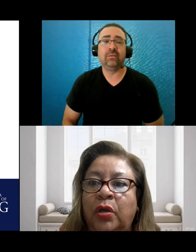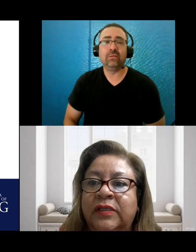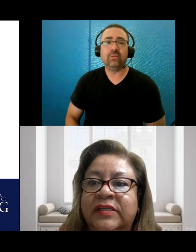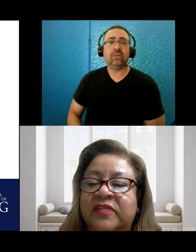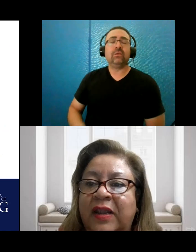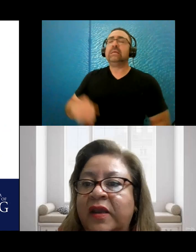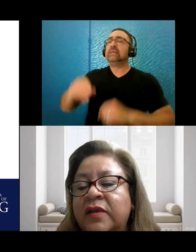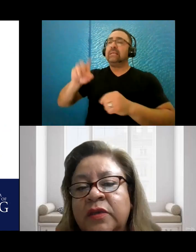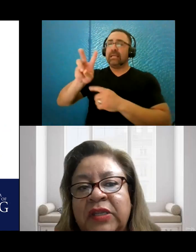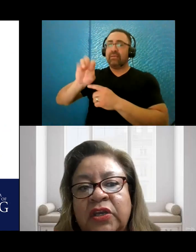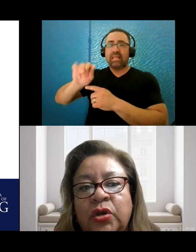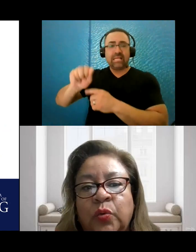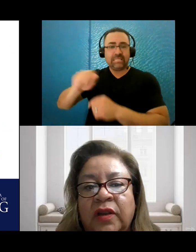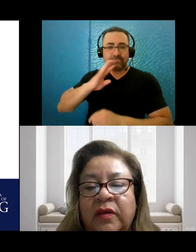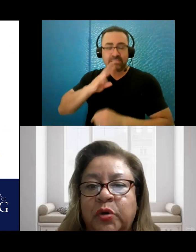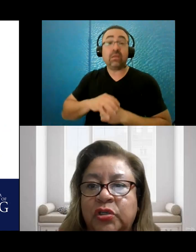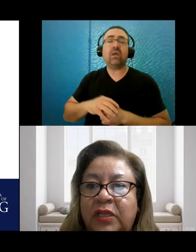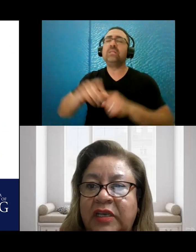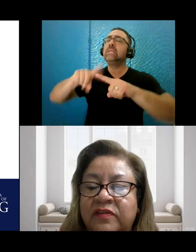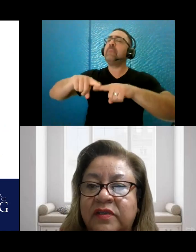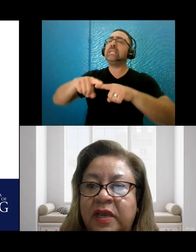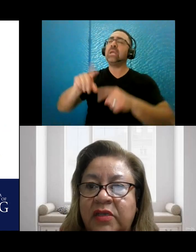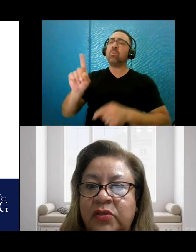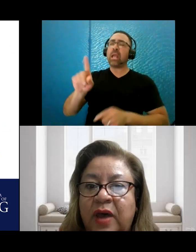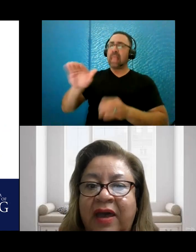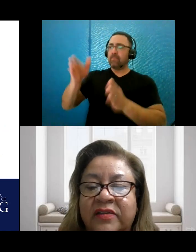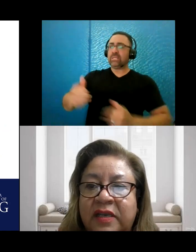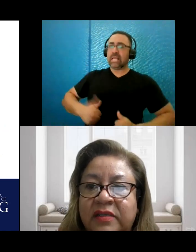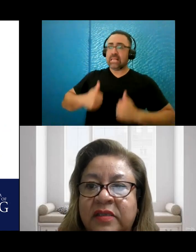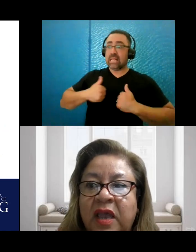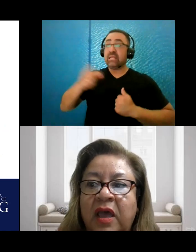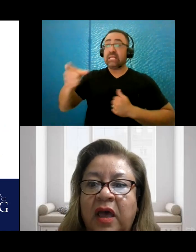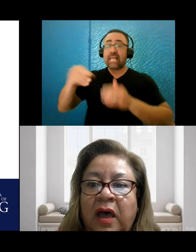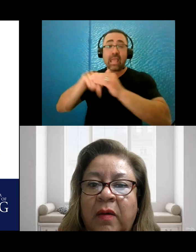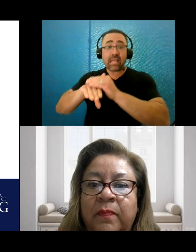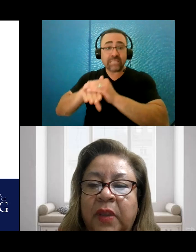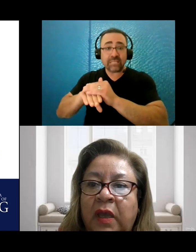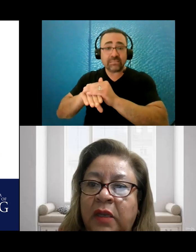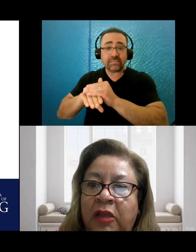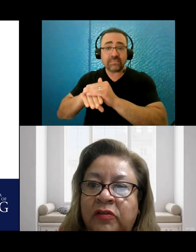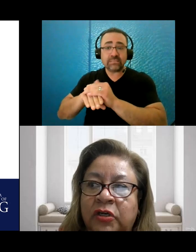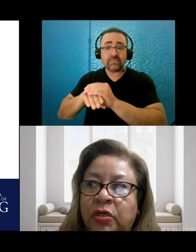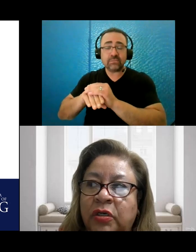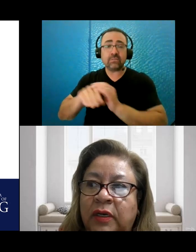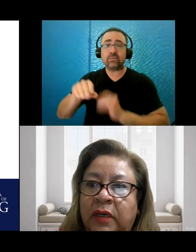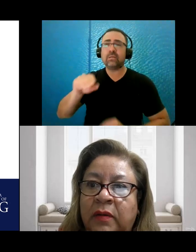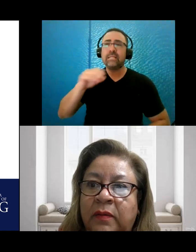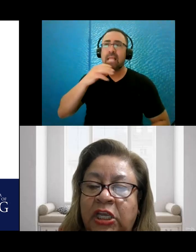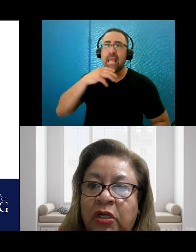Depending on, this is Felia, depending on where the person lives, they need to access an